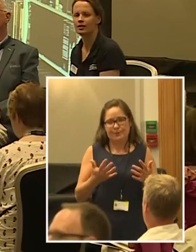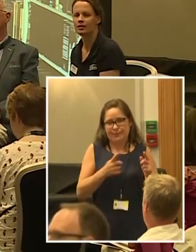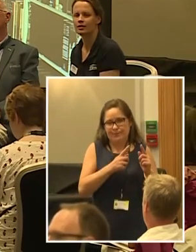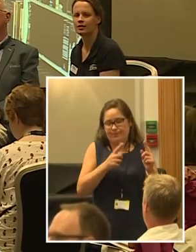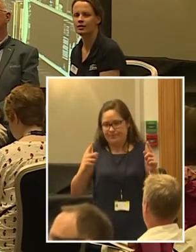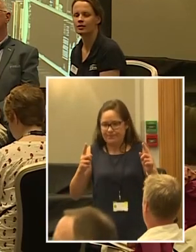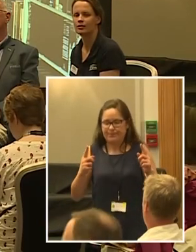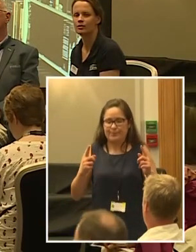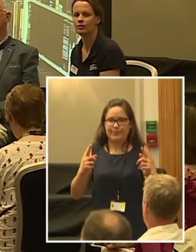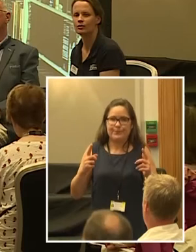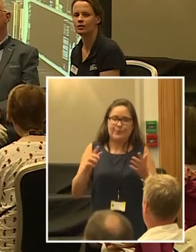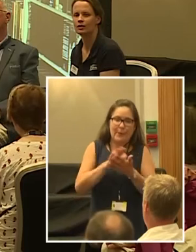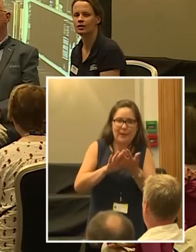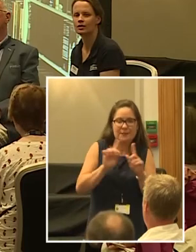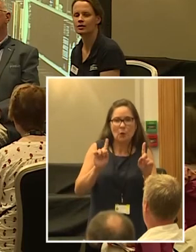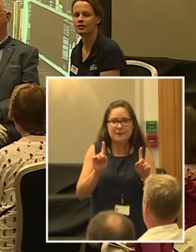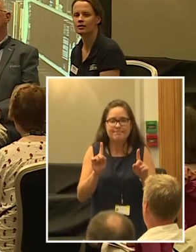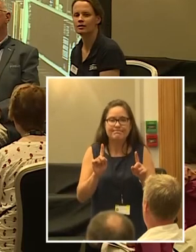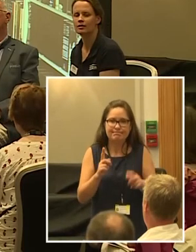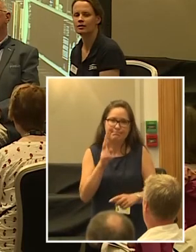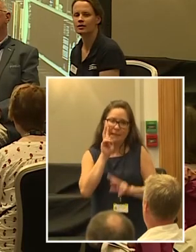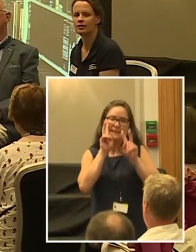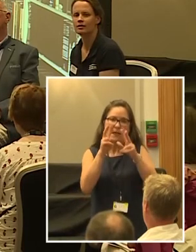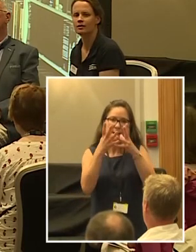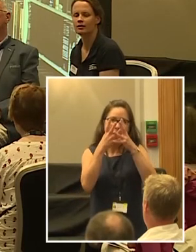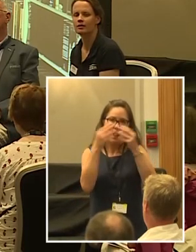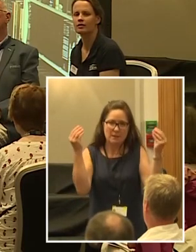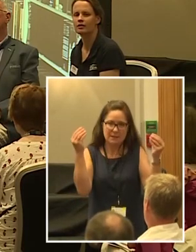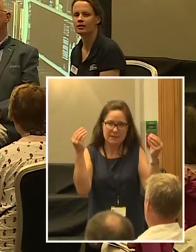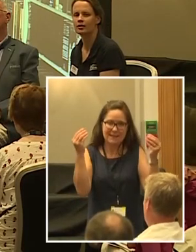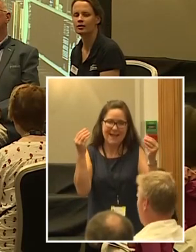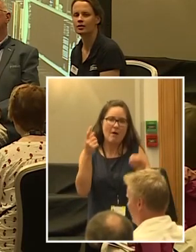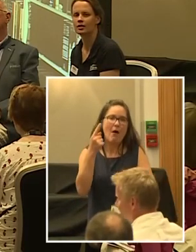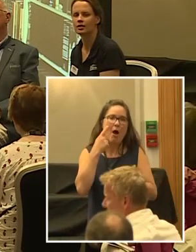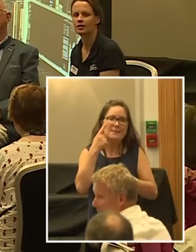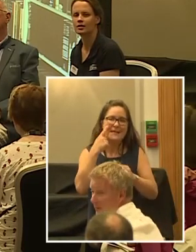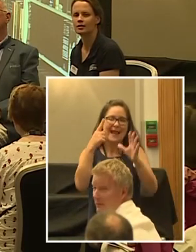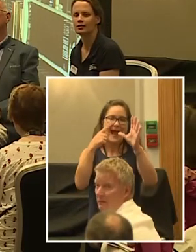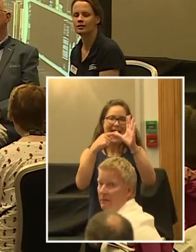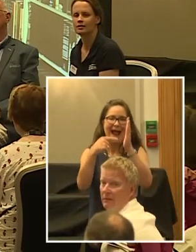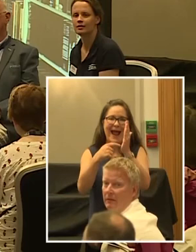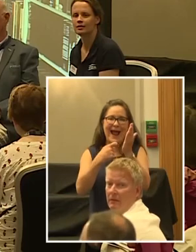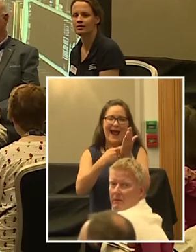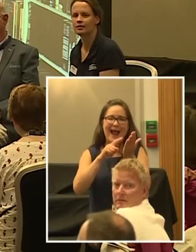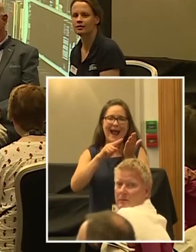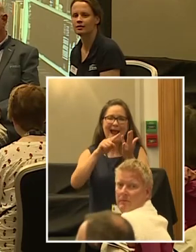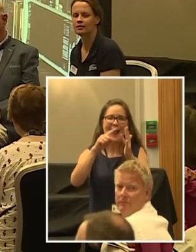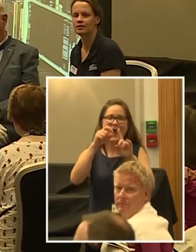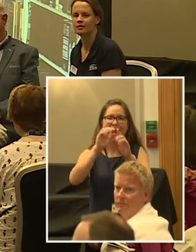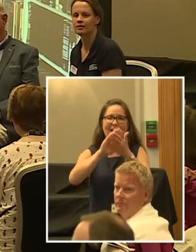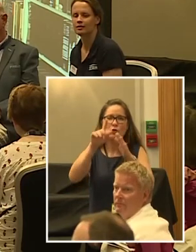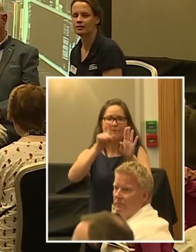I actually lost my sight due to the optic atrophy. I can see light, dark and